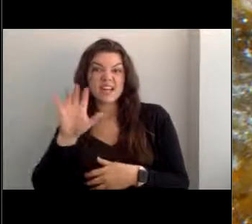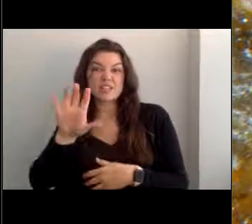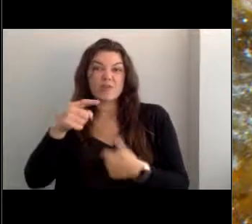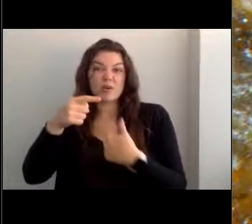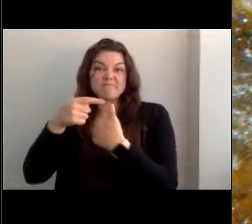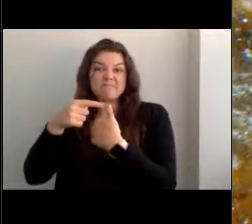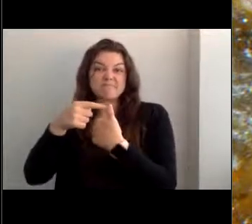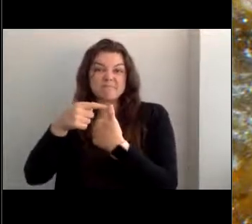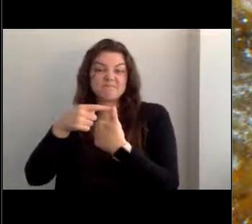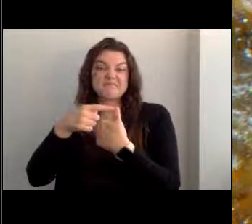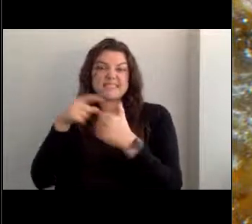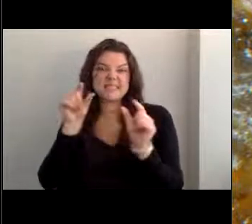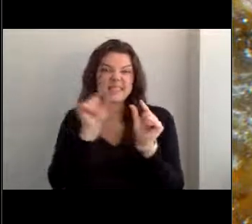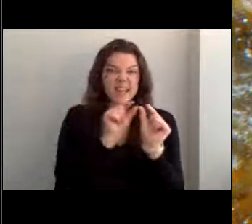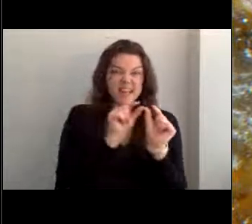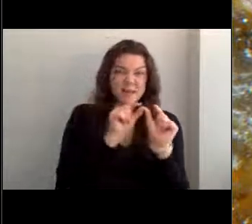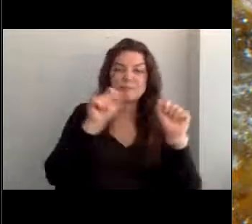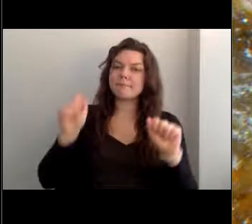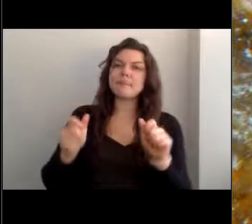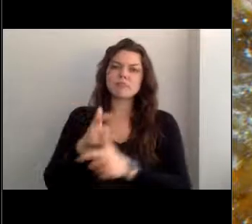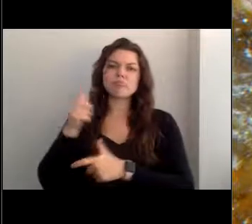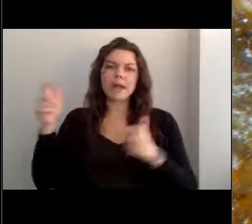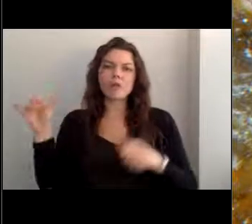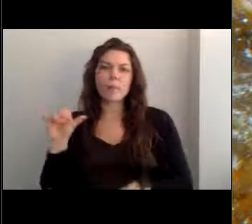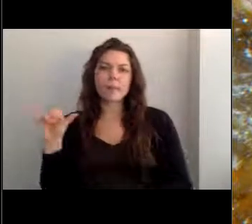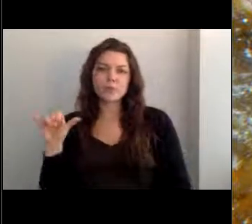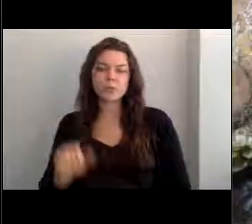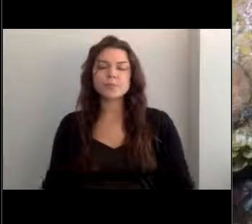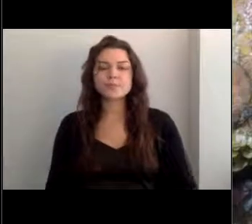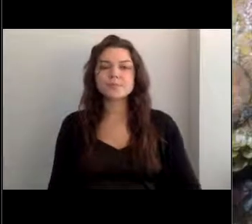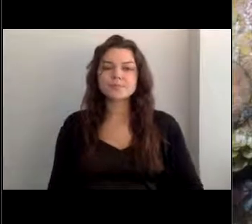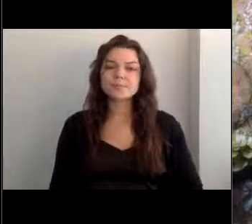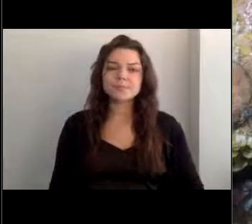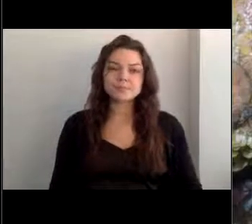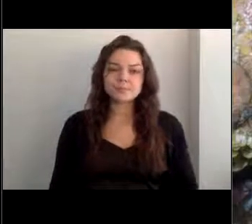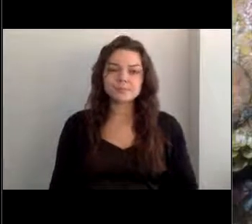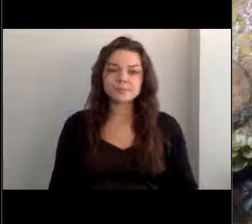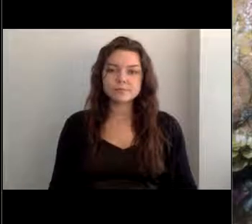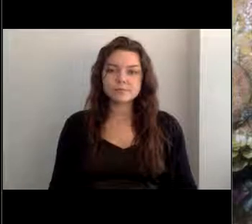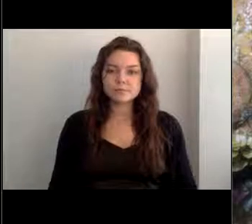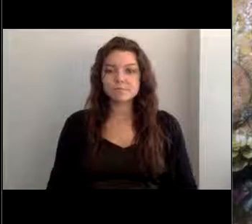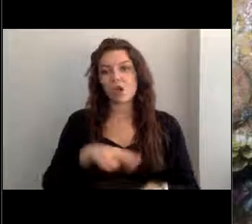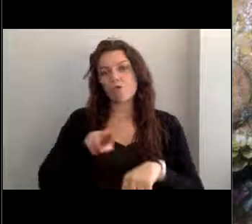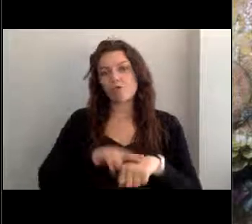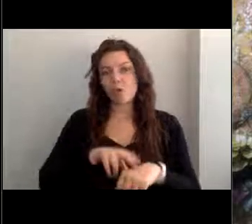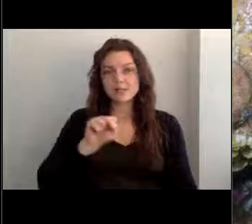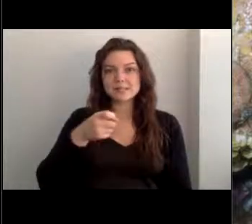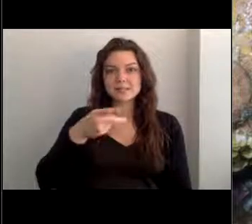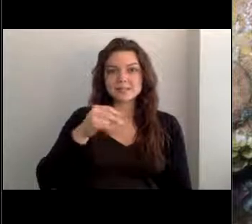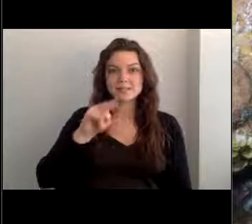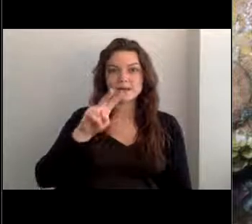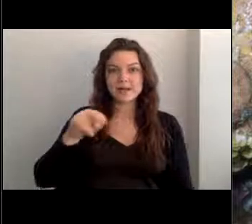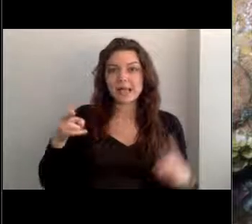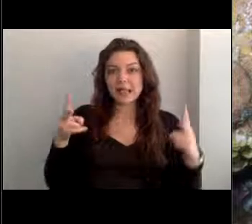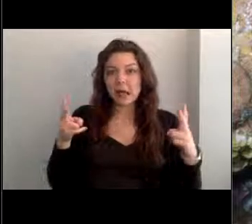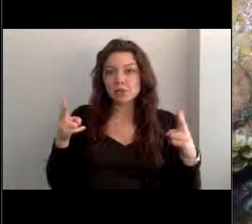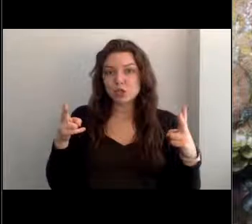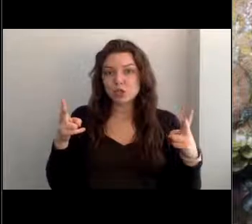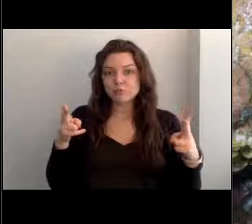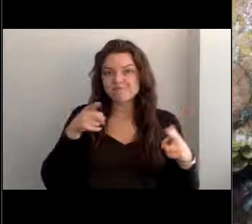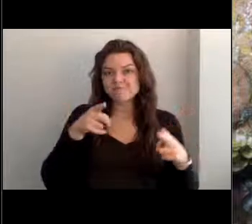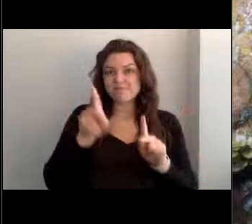really tiny, but up to the big ones like this too. And of course, the spiny lobster, this is one people like to eat,